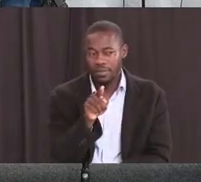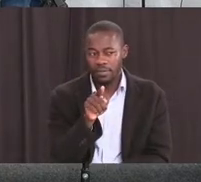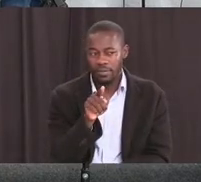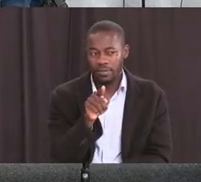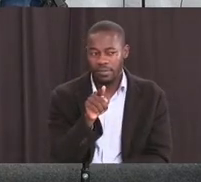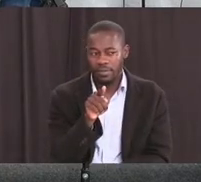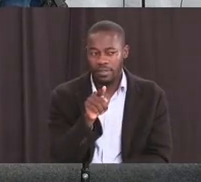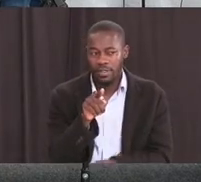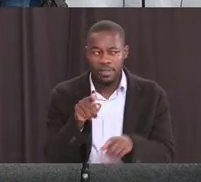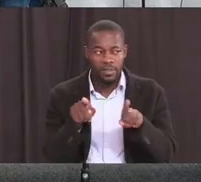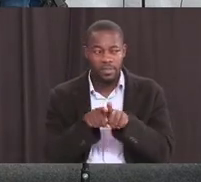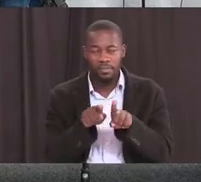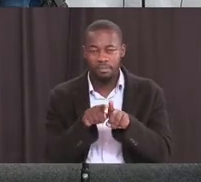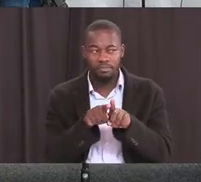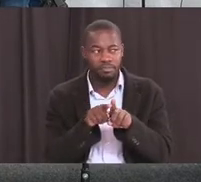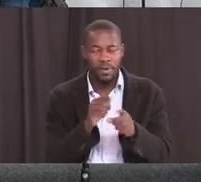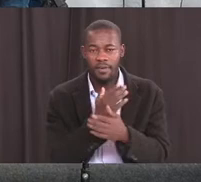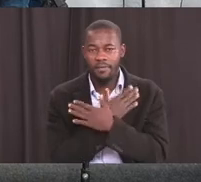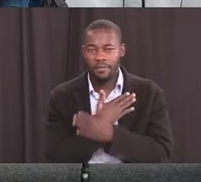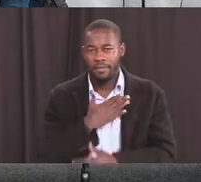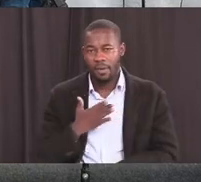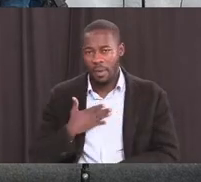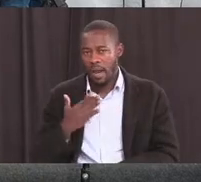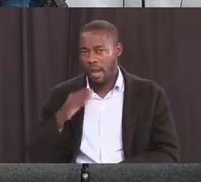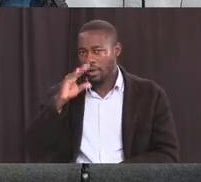just talking about as she says,